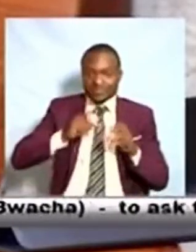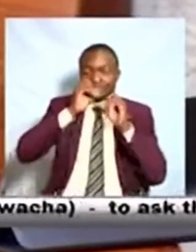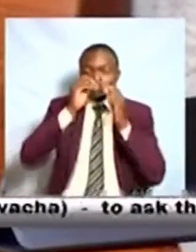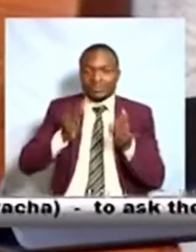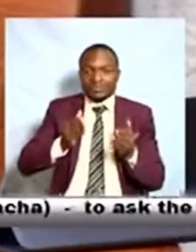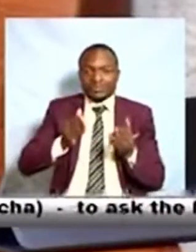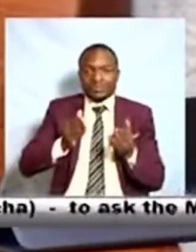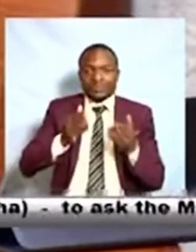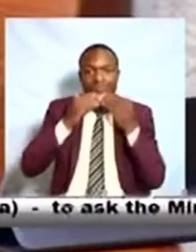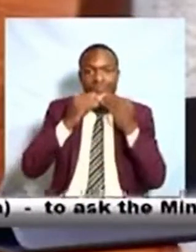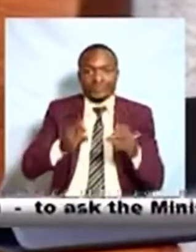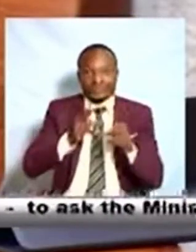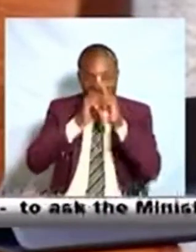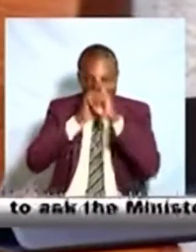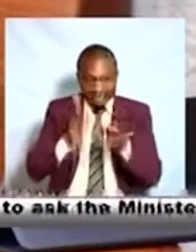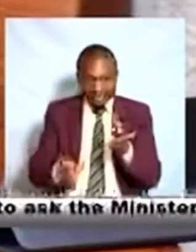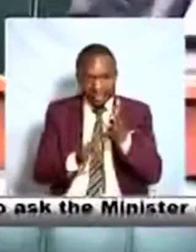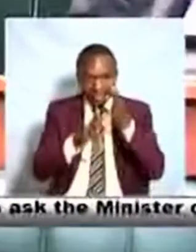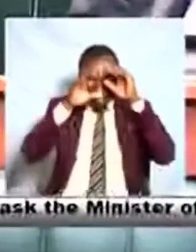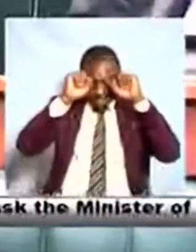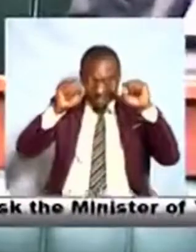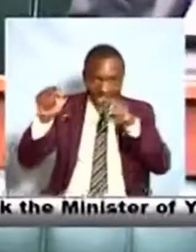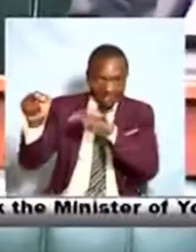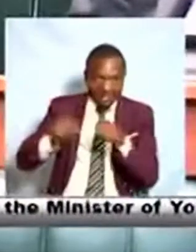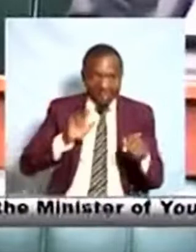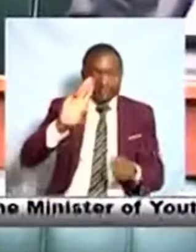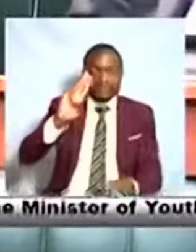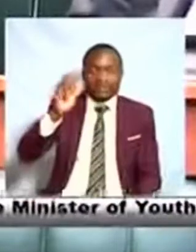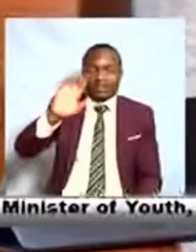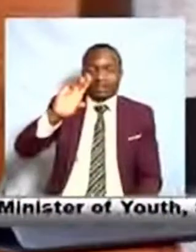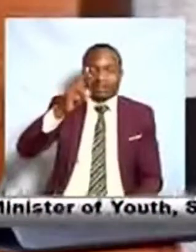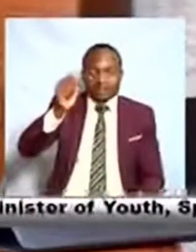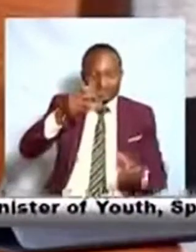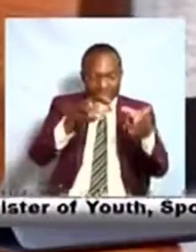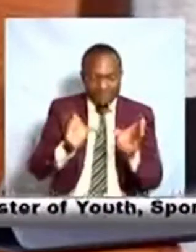Thank you, Madam Vice President, for coming to Wacha Parliamentary Constituency.